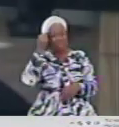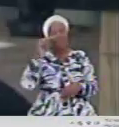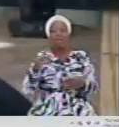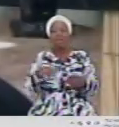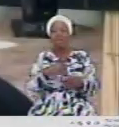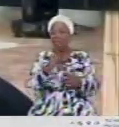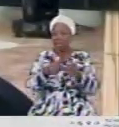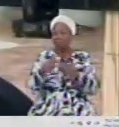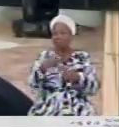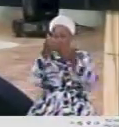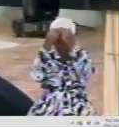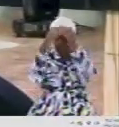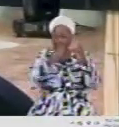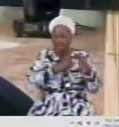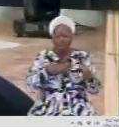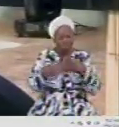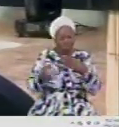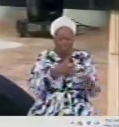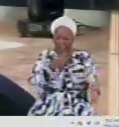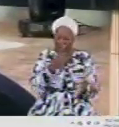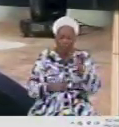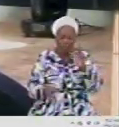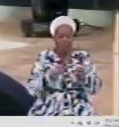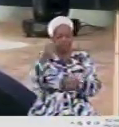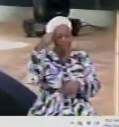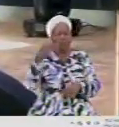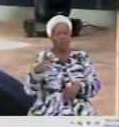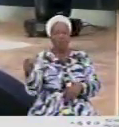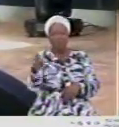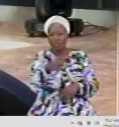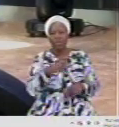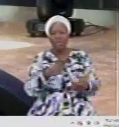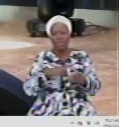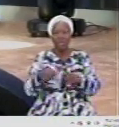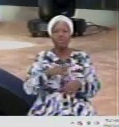the Lord, whatever people think of you, would you